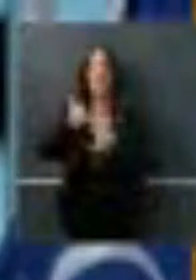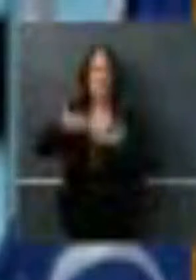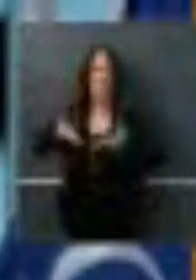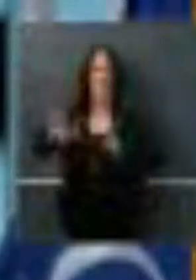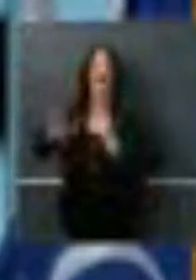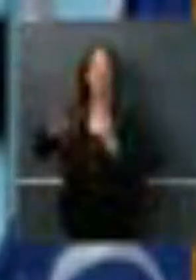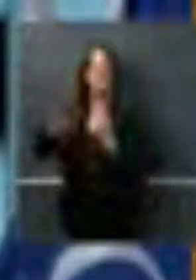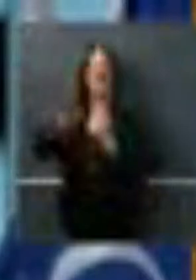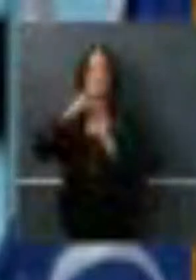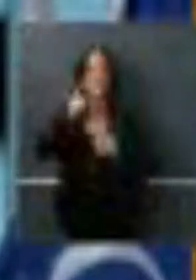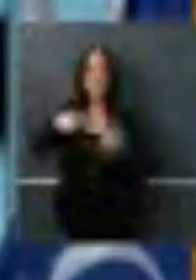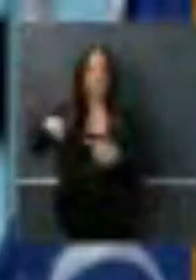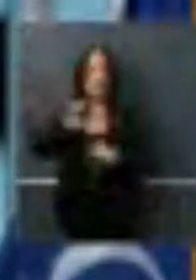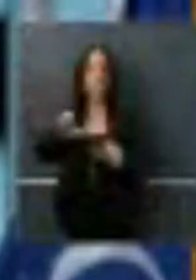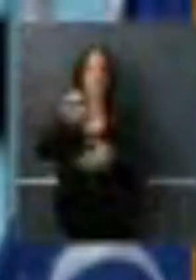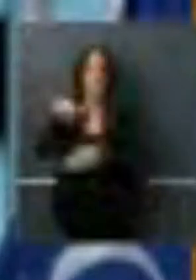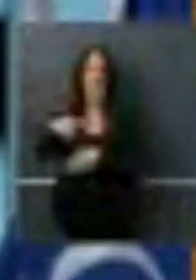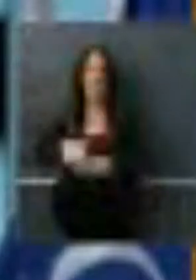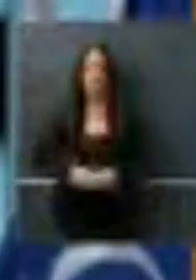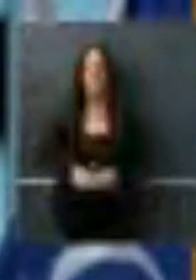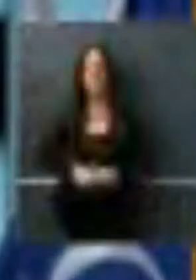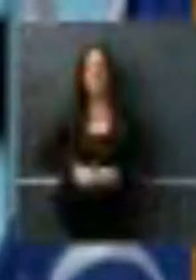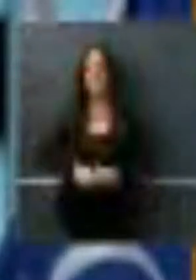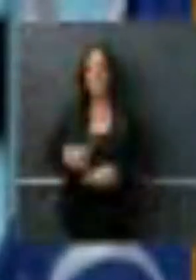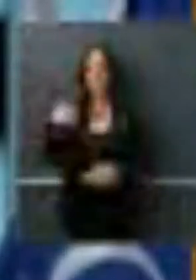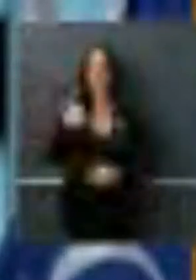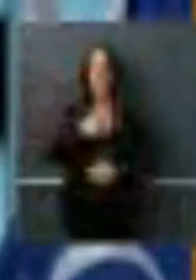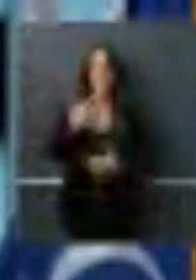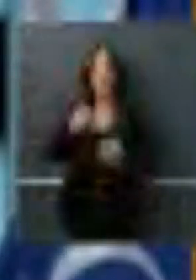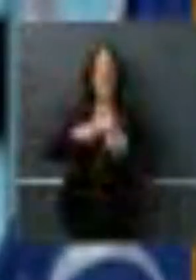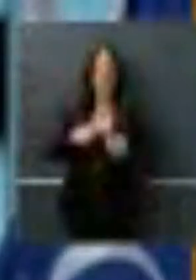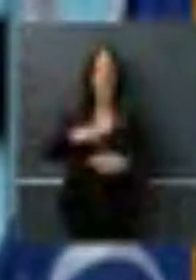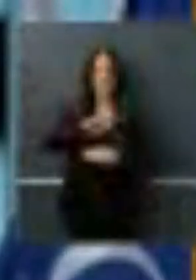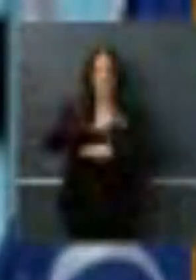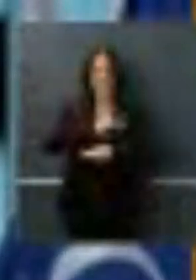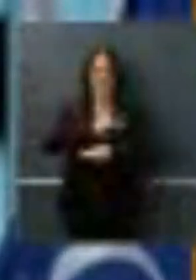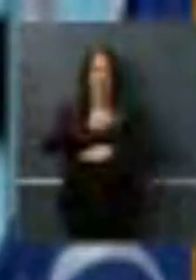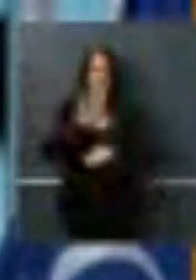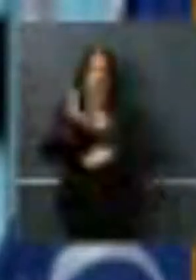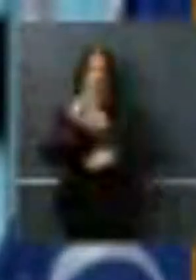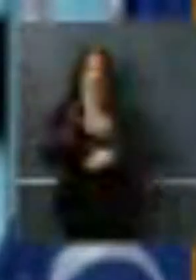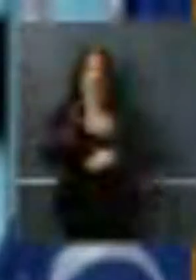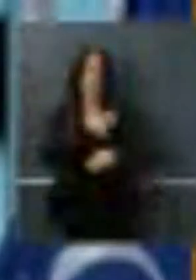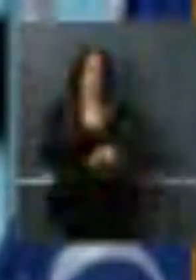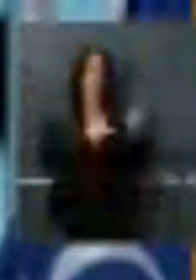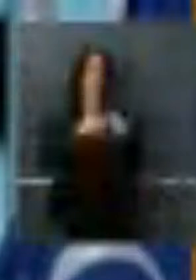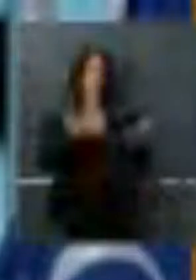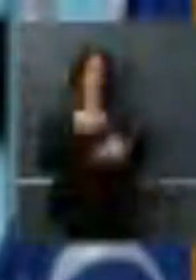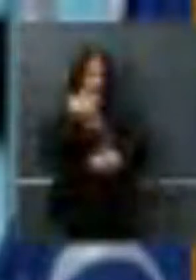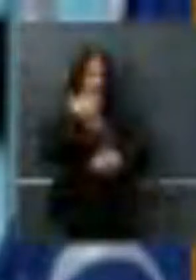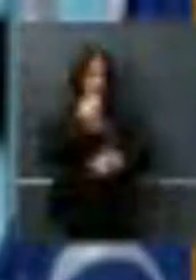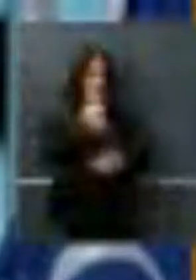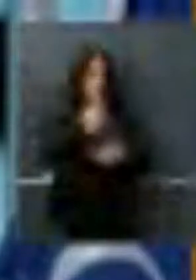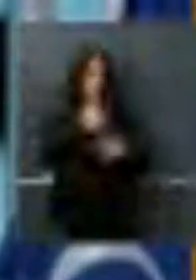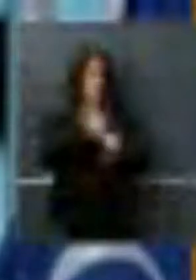a potential surge into the future. One of the great benefits of these doctors going out onto the front